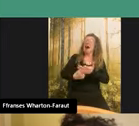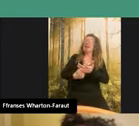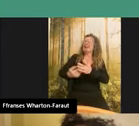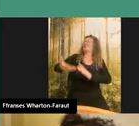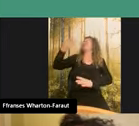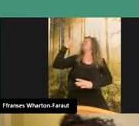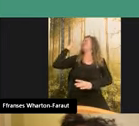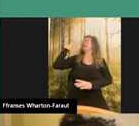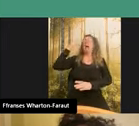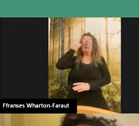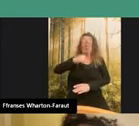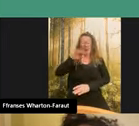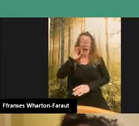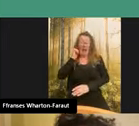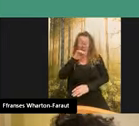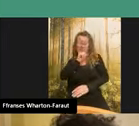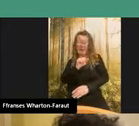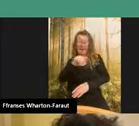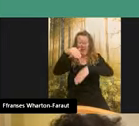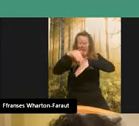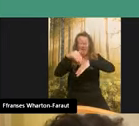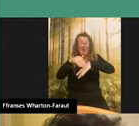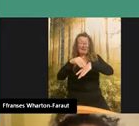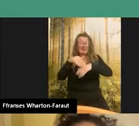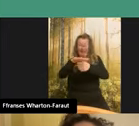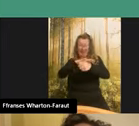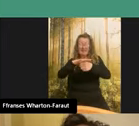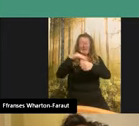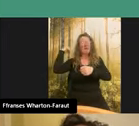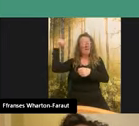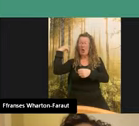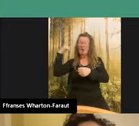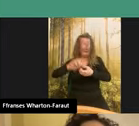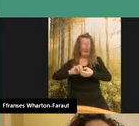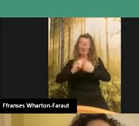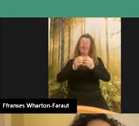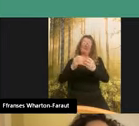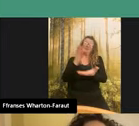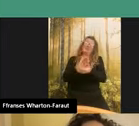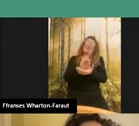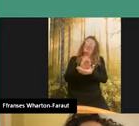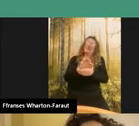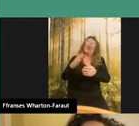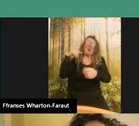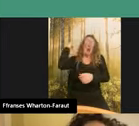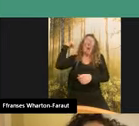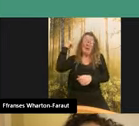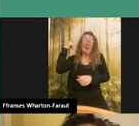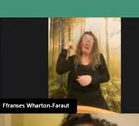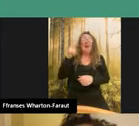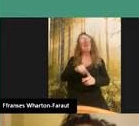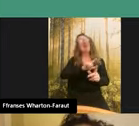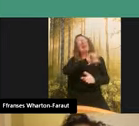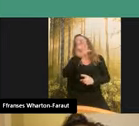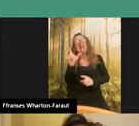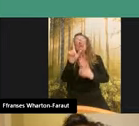as a black man affected the city of London, almost define the city of London, that later Joseph Johnson is begging